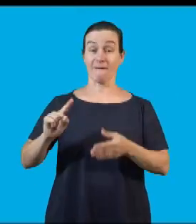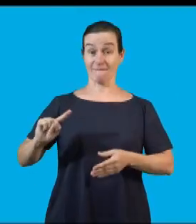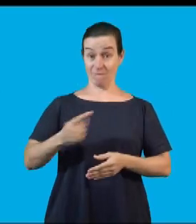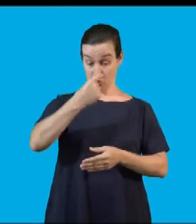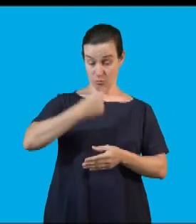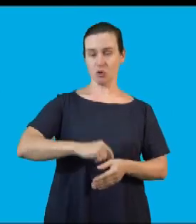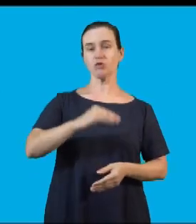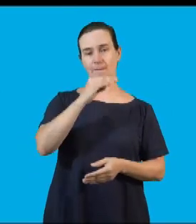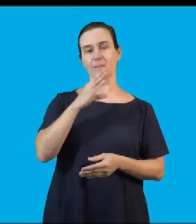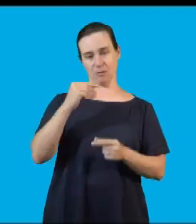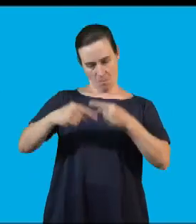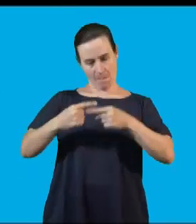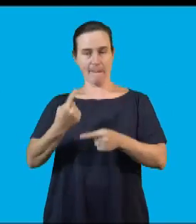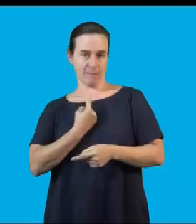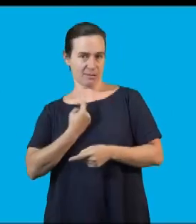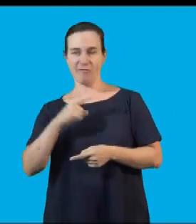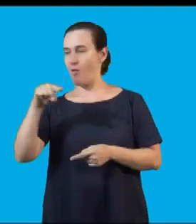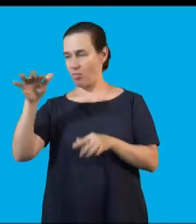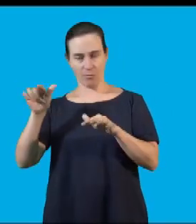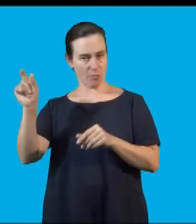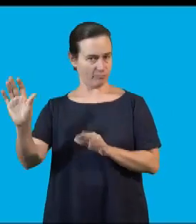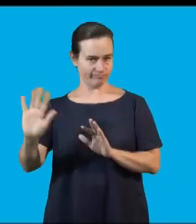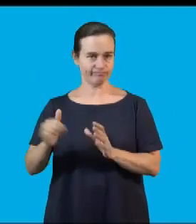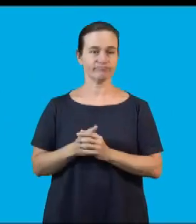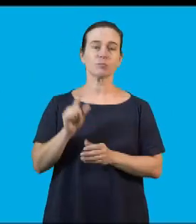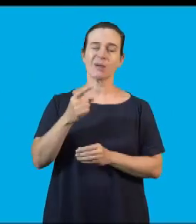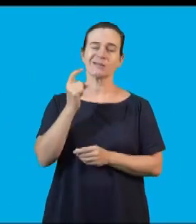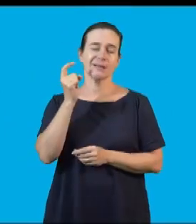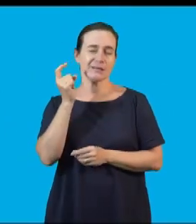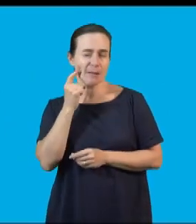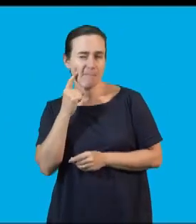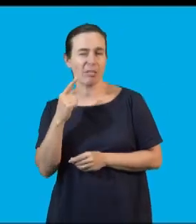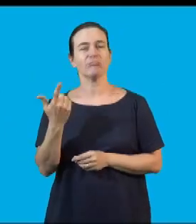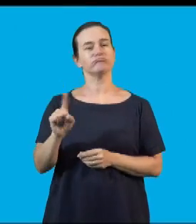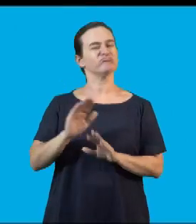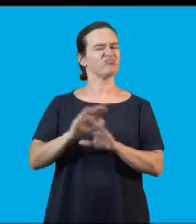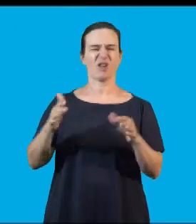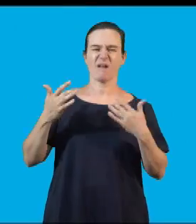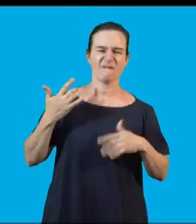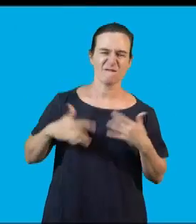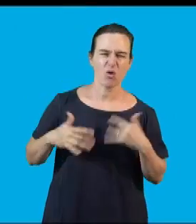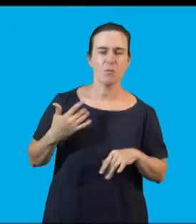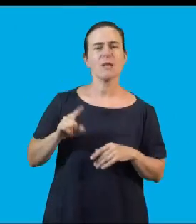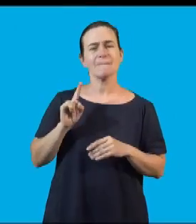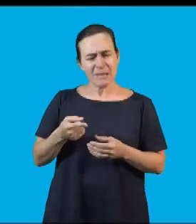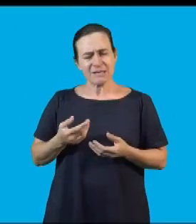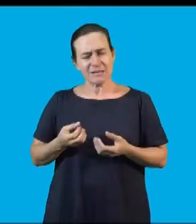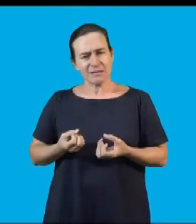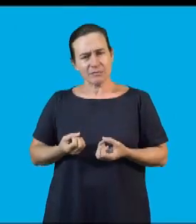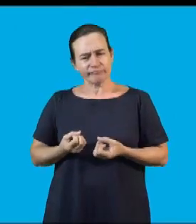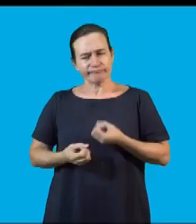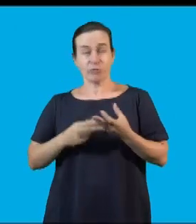be written in the first person. The language must be simple and informal, and the tone must